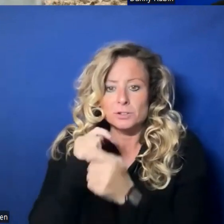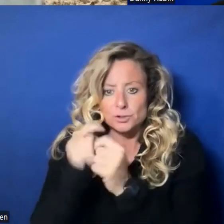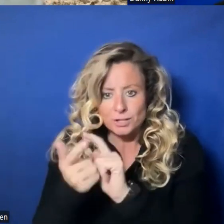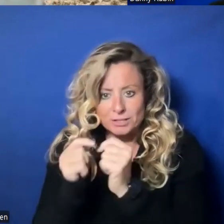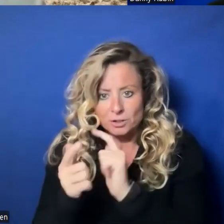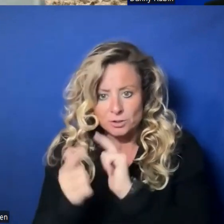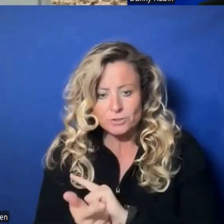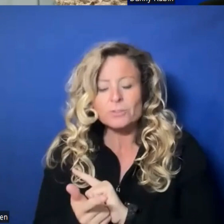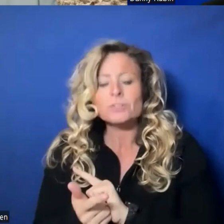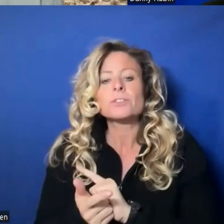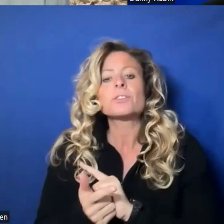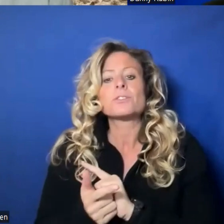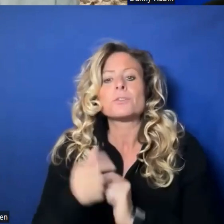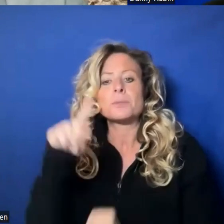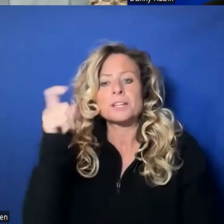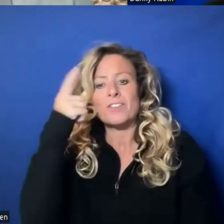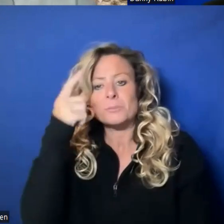country.